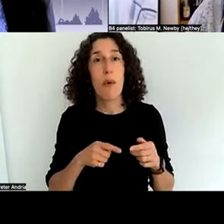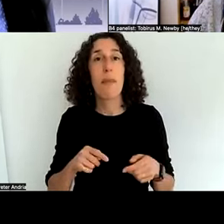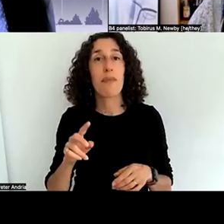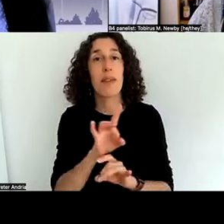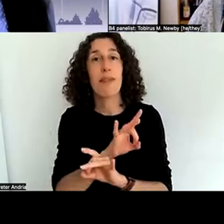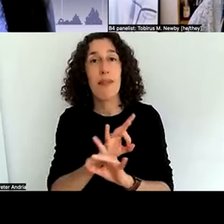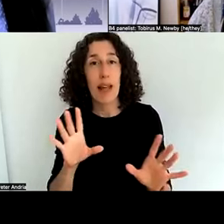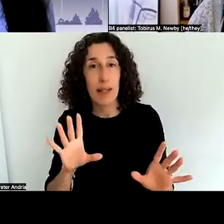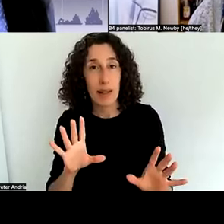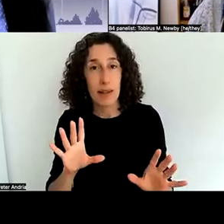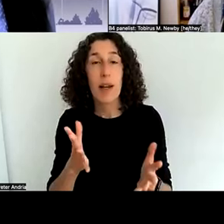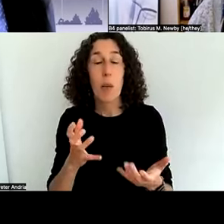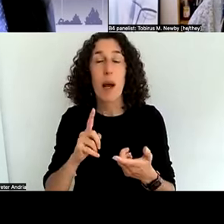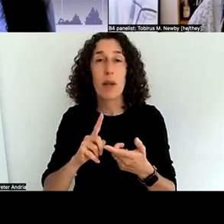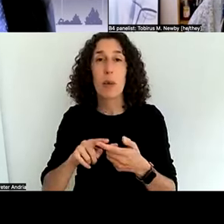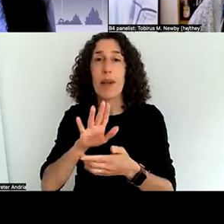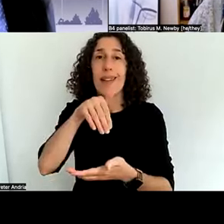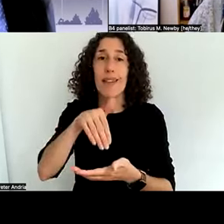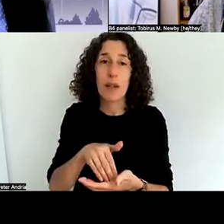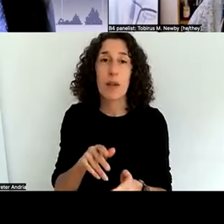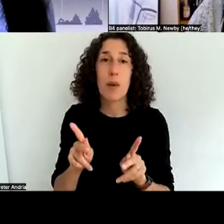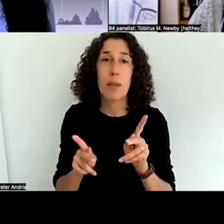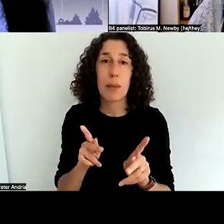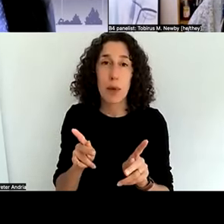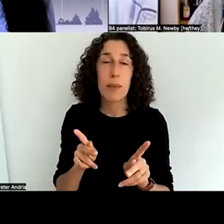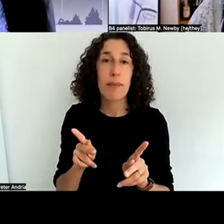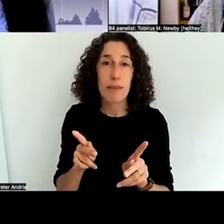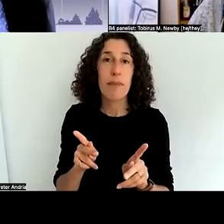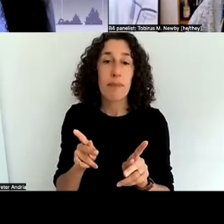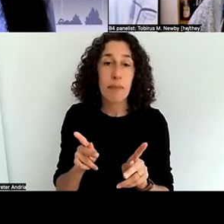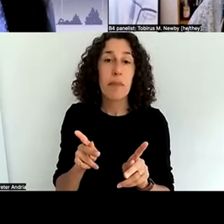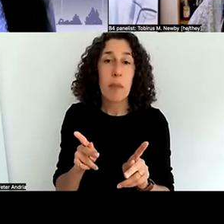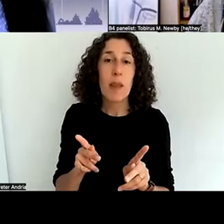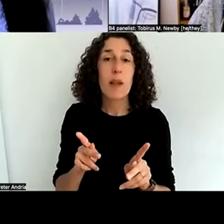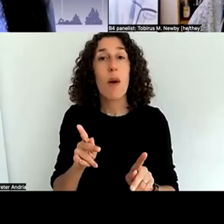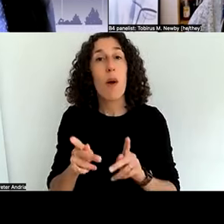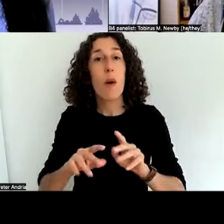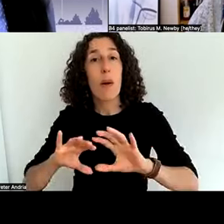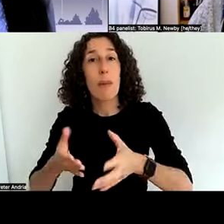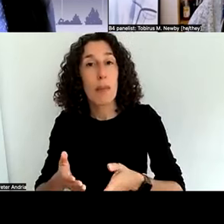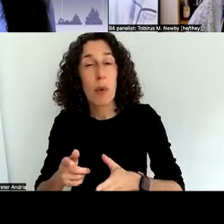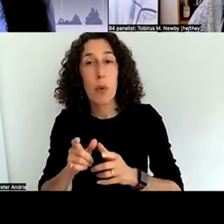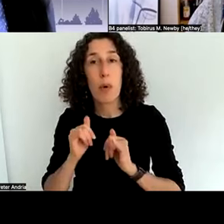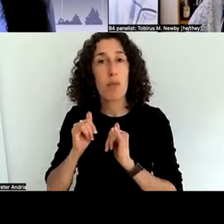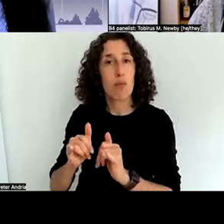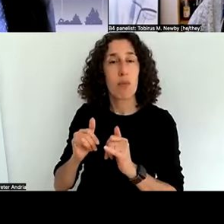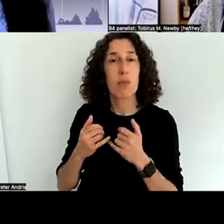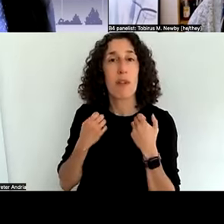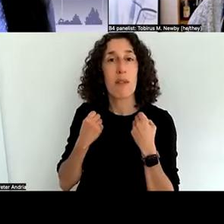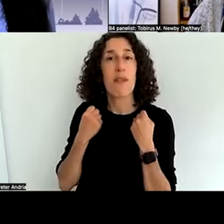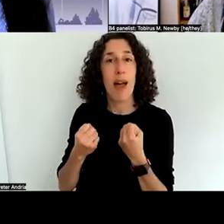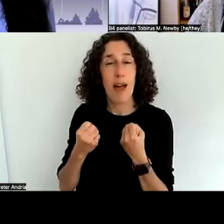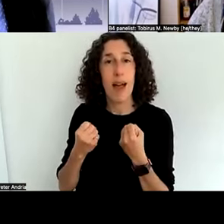work. The group of folks with whom I commune and organize who are survivors of violence don't see